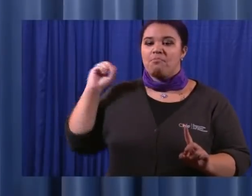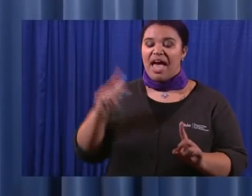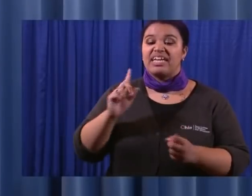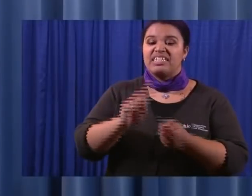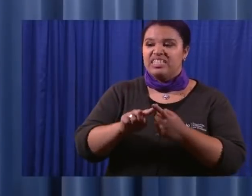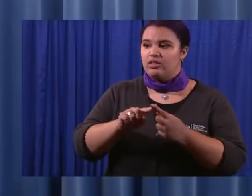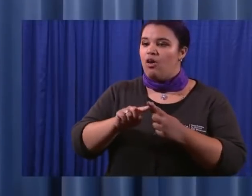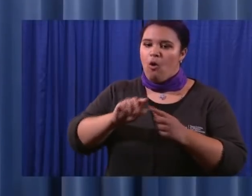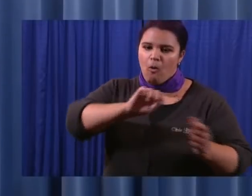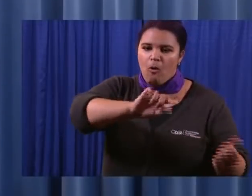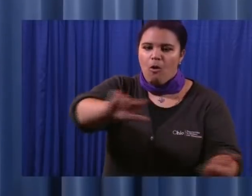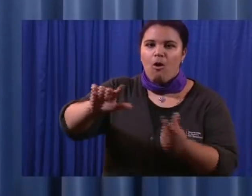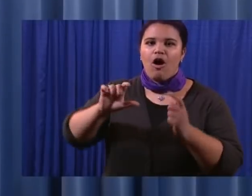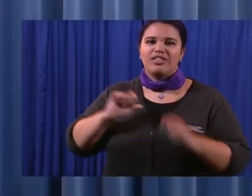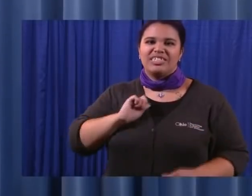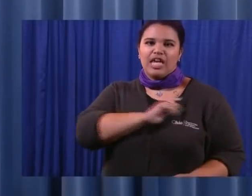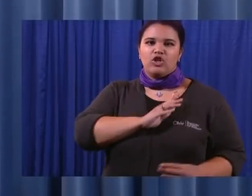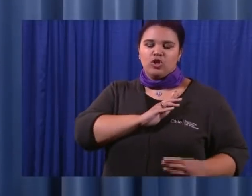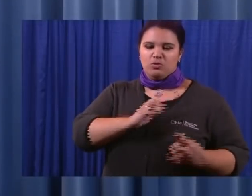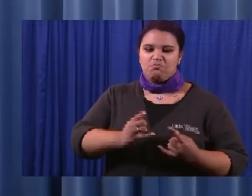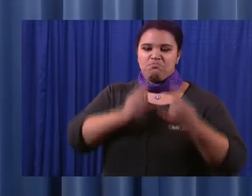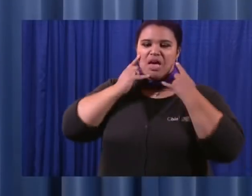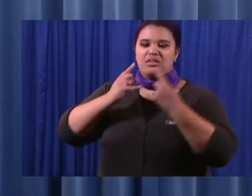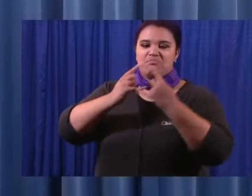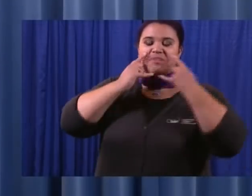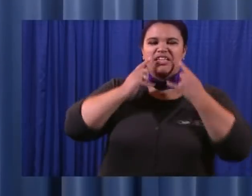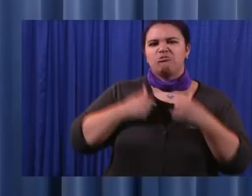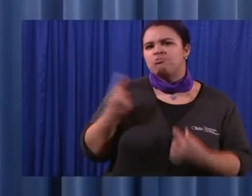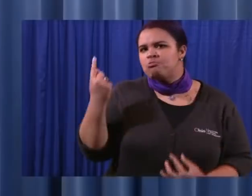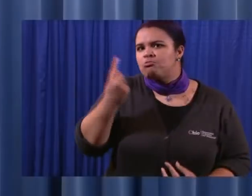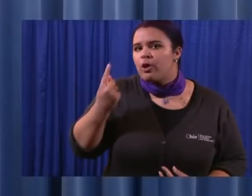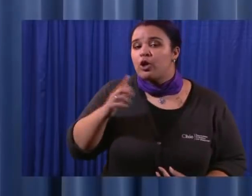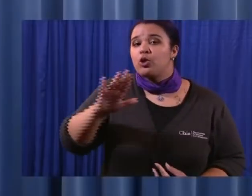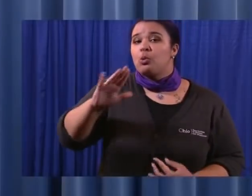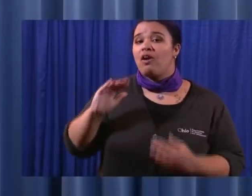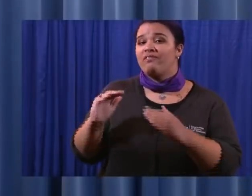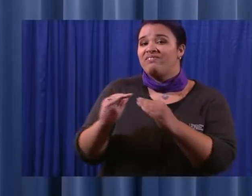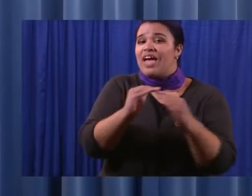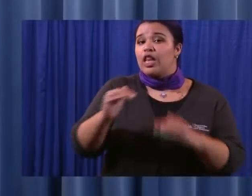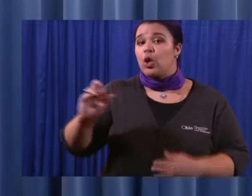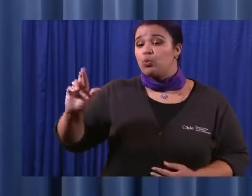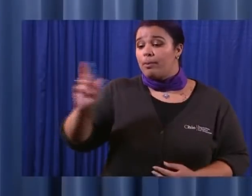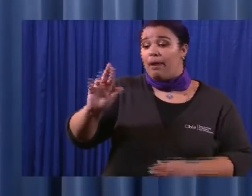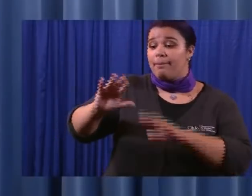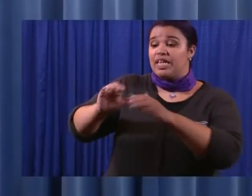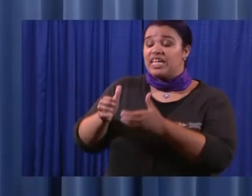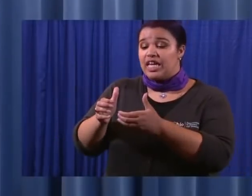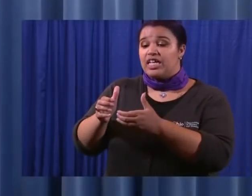Is your message on face masks being undermined by fellow Republicans in the legislature?